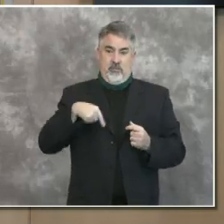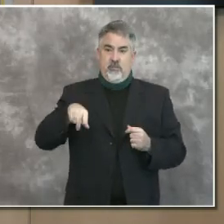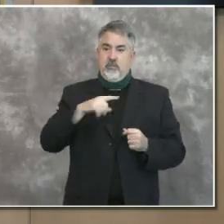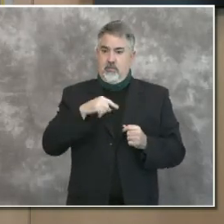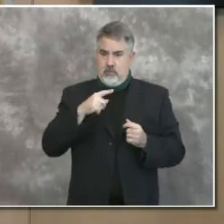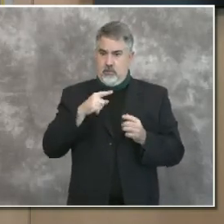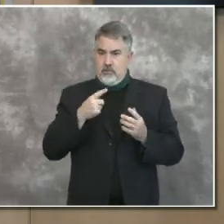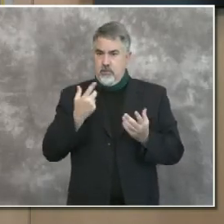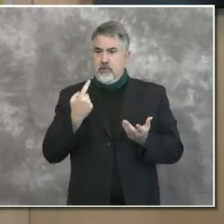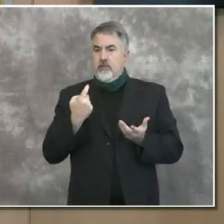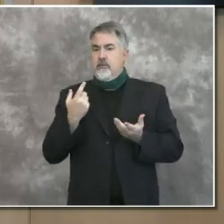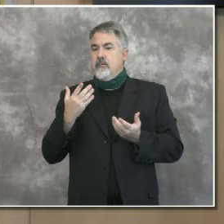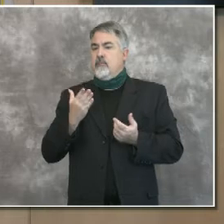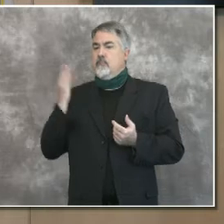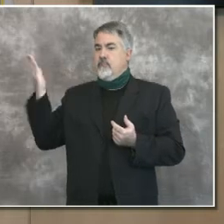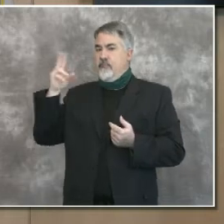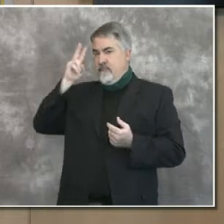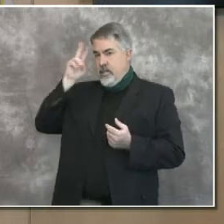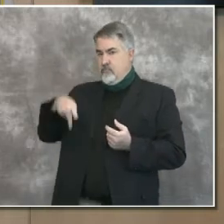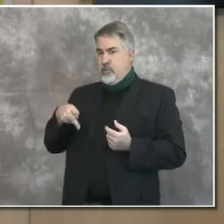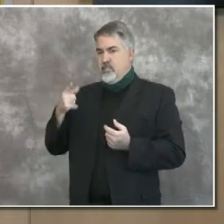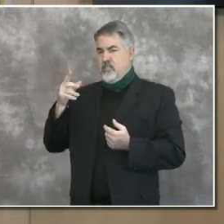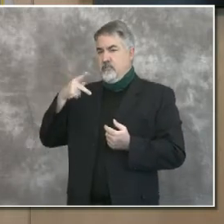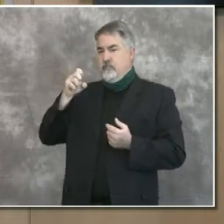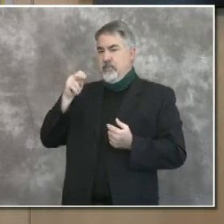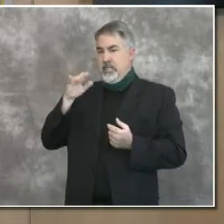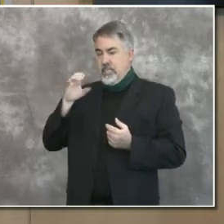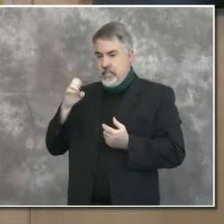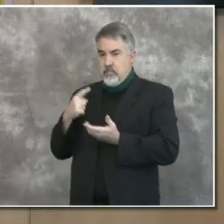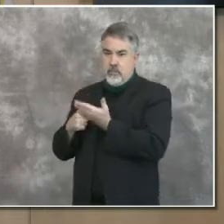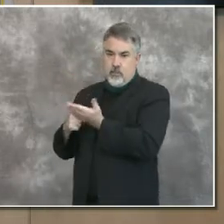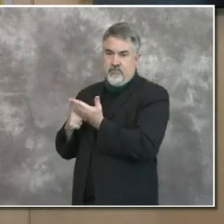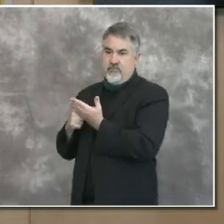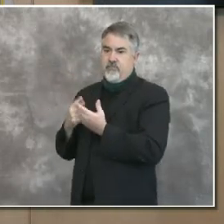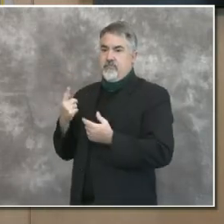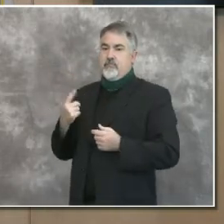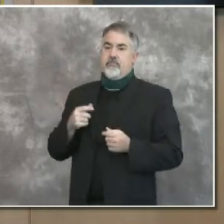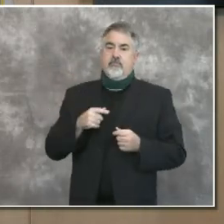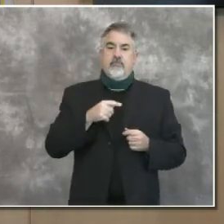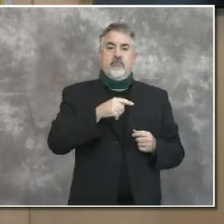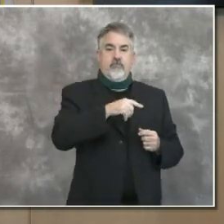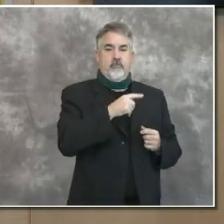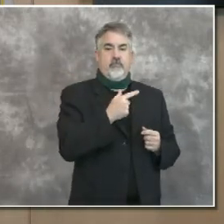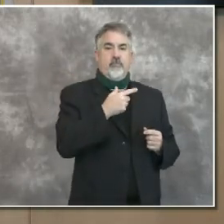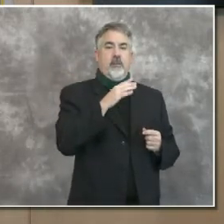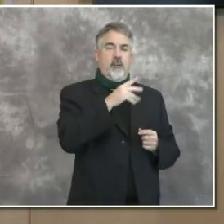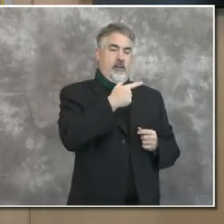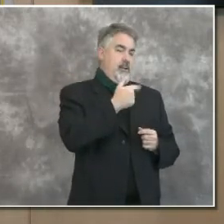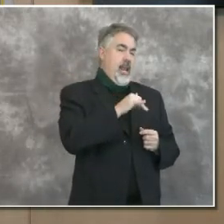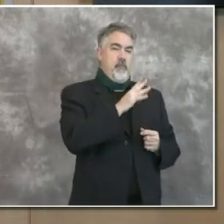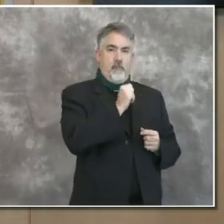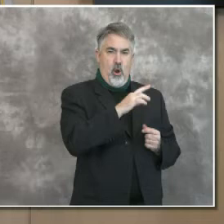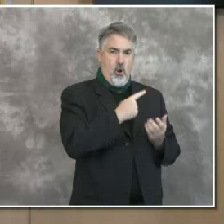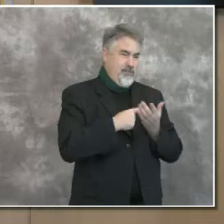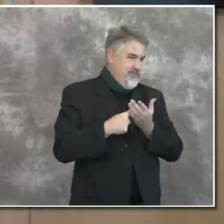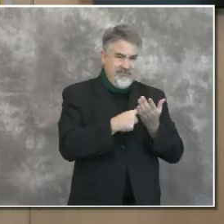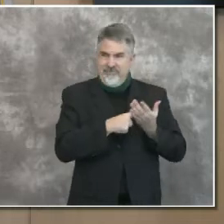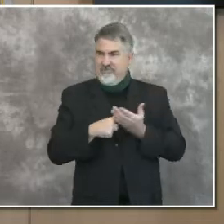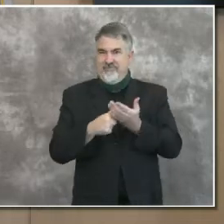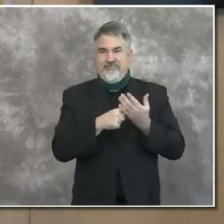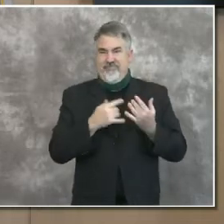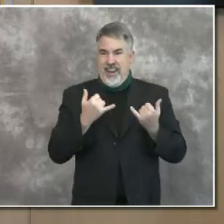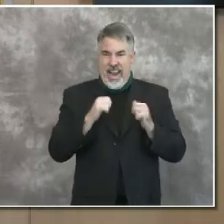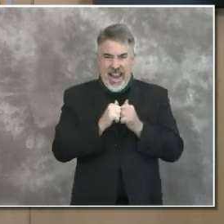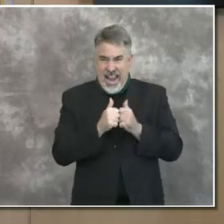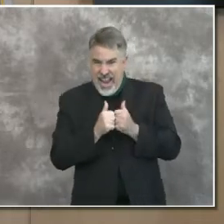Vice President. I want to thank Supervisor Gaspar for her leadership on this front. It's very clear that her letter opened up